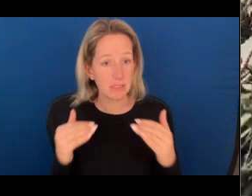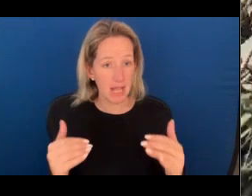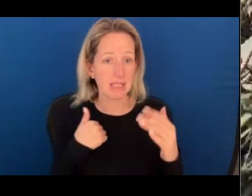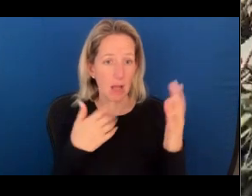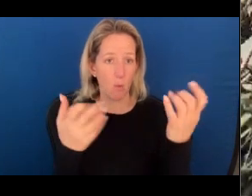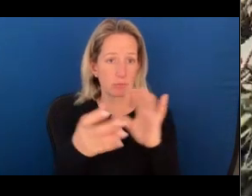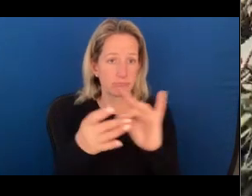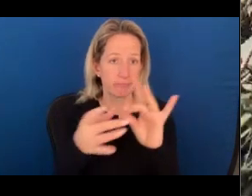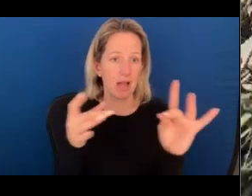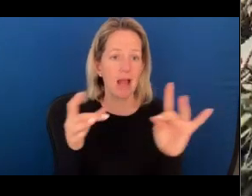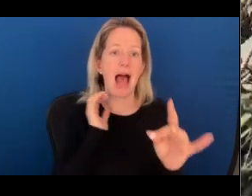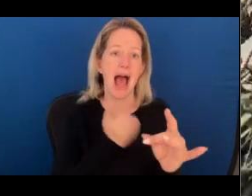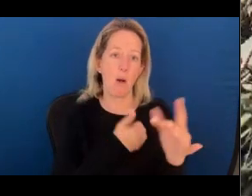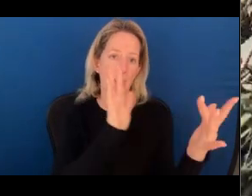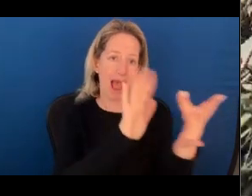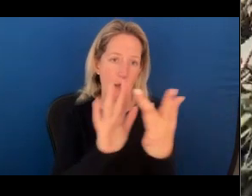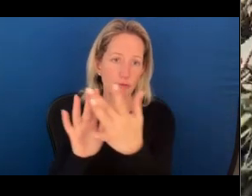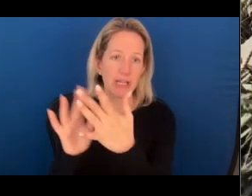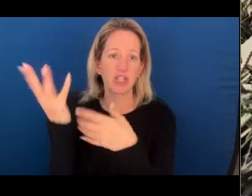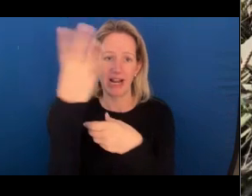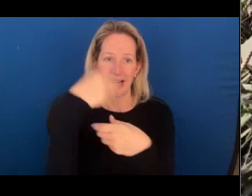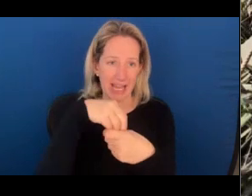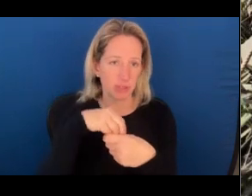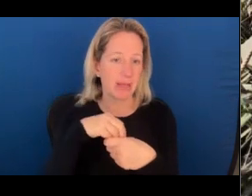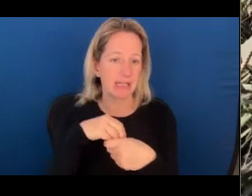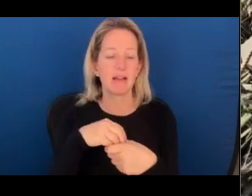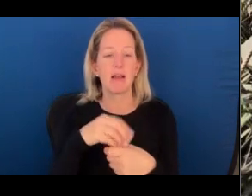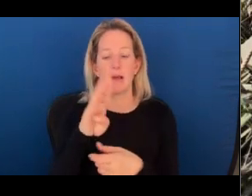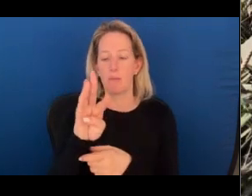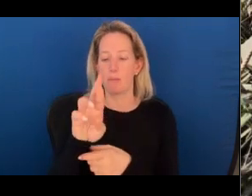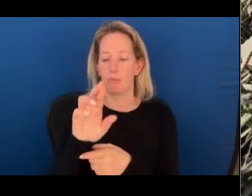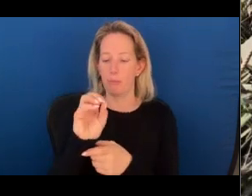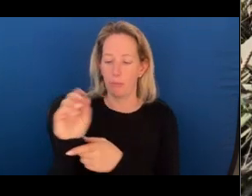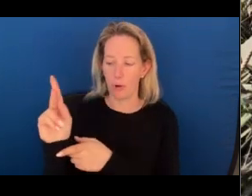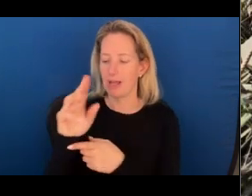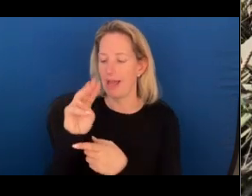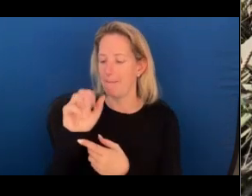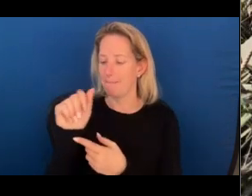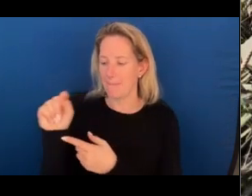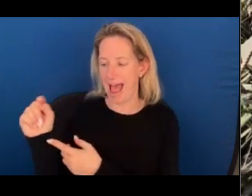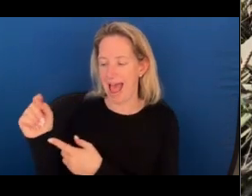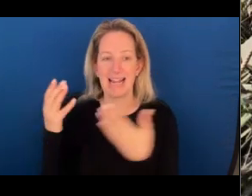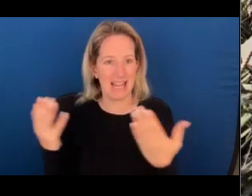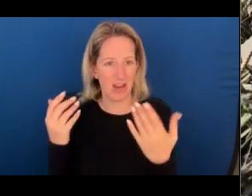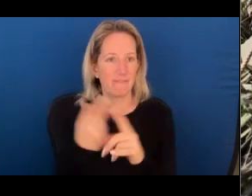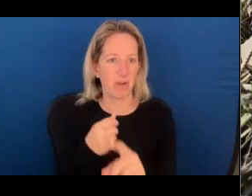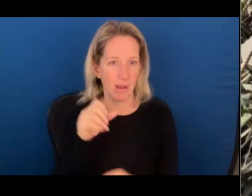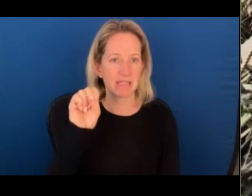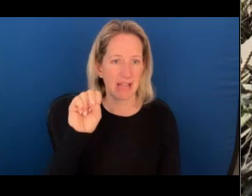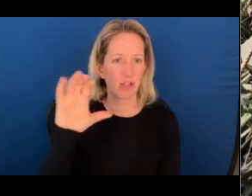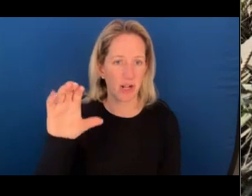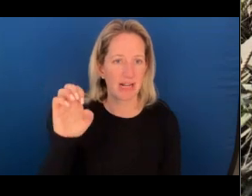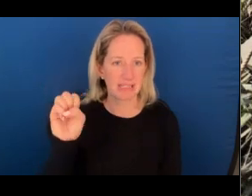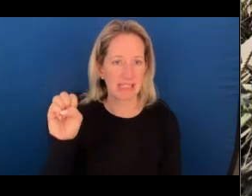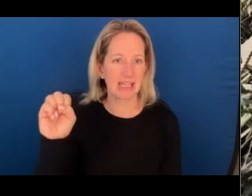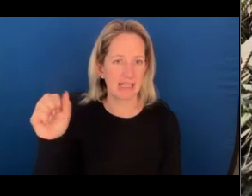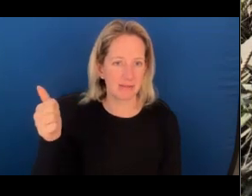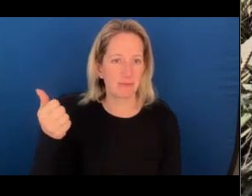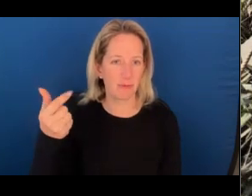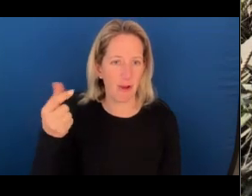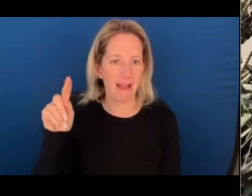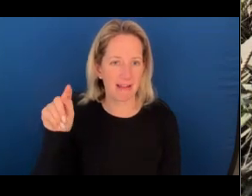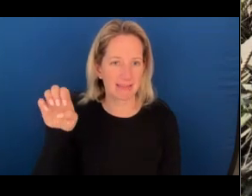our outreach and engagement highlights. So Brooke and Matt are here from South Carolina Seagrants Consortium. They might have a better sense of